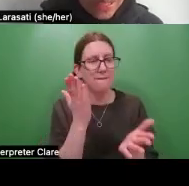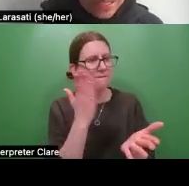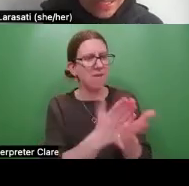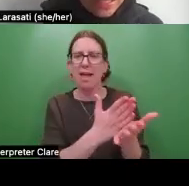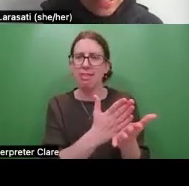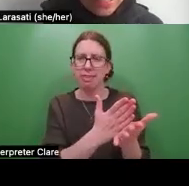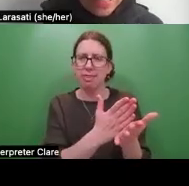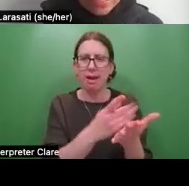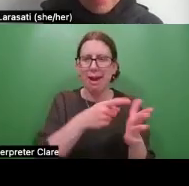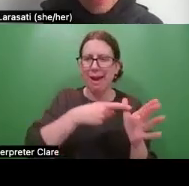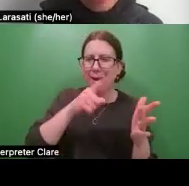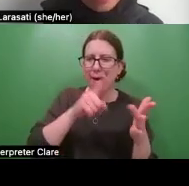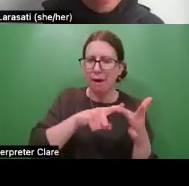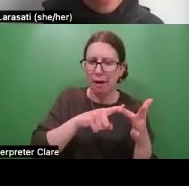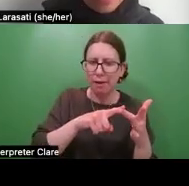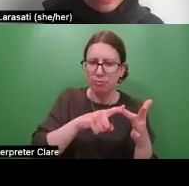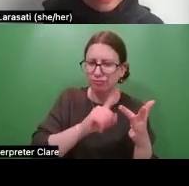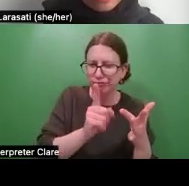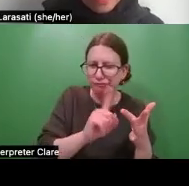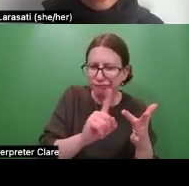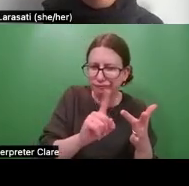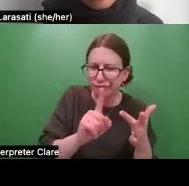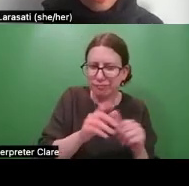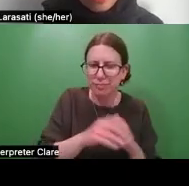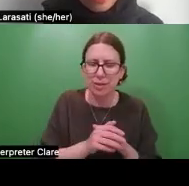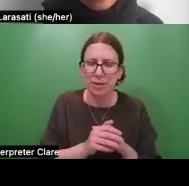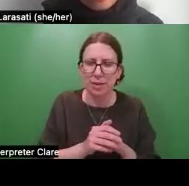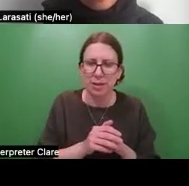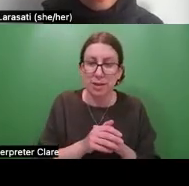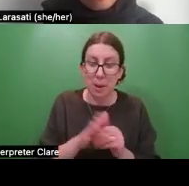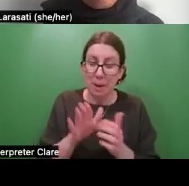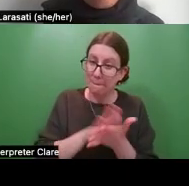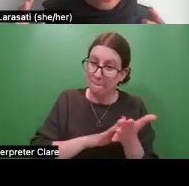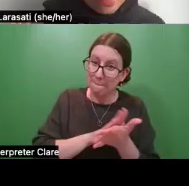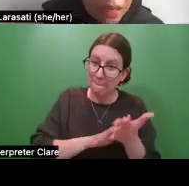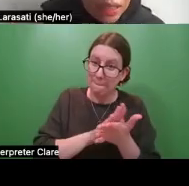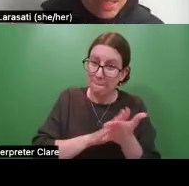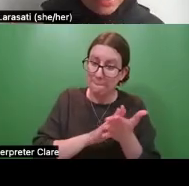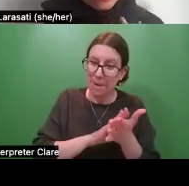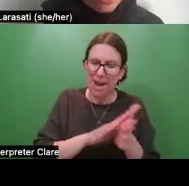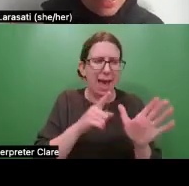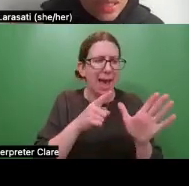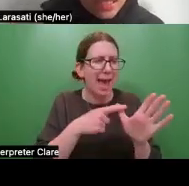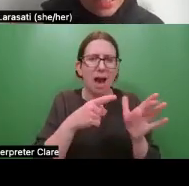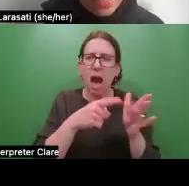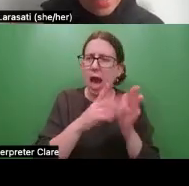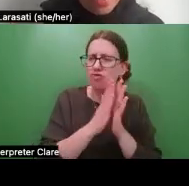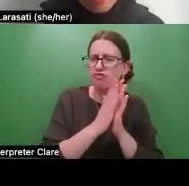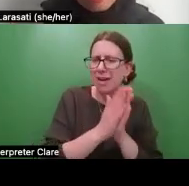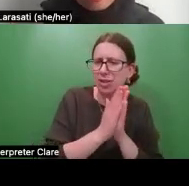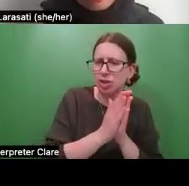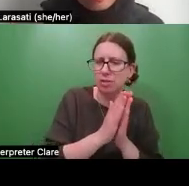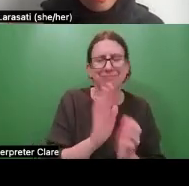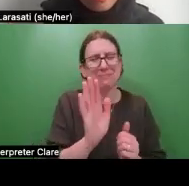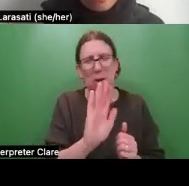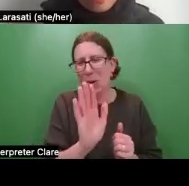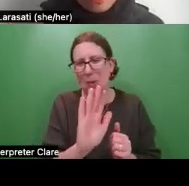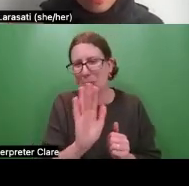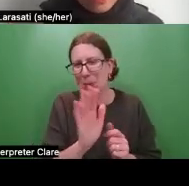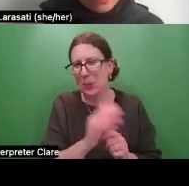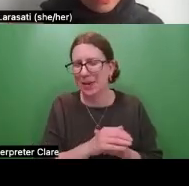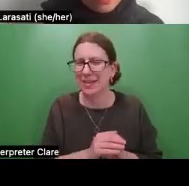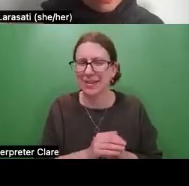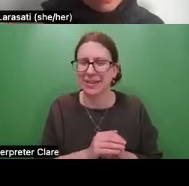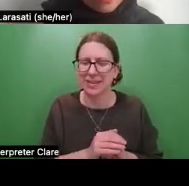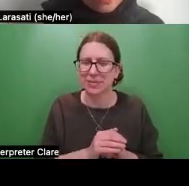What I meant in here is that I'm not talking about the actual AI religion in a traditional sense